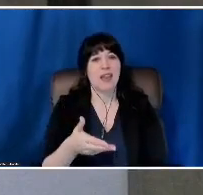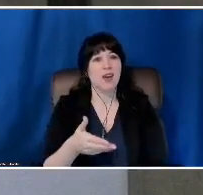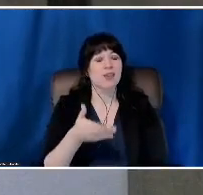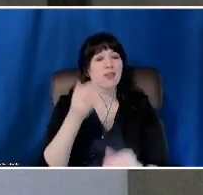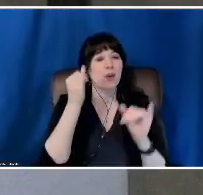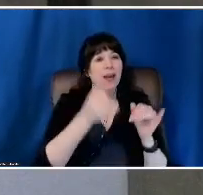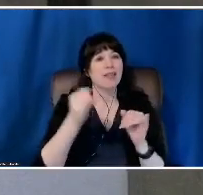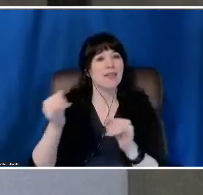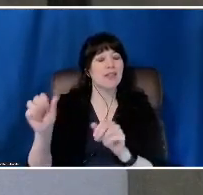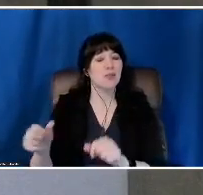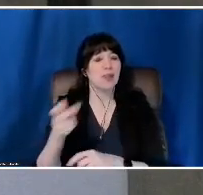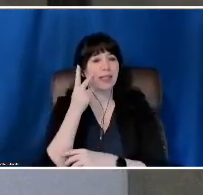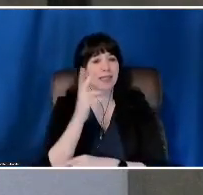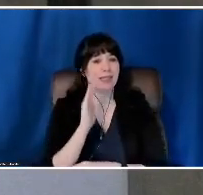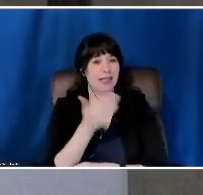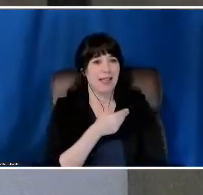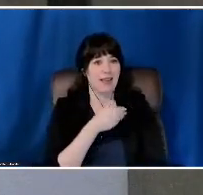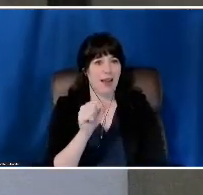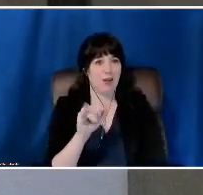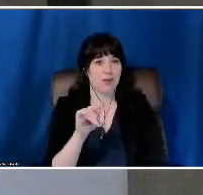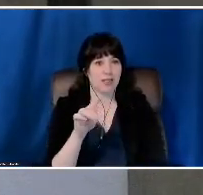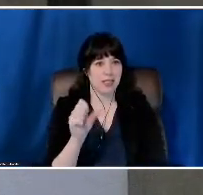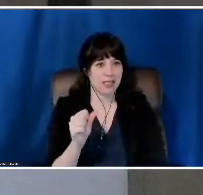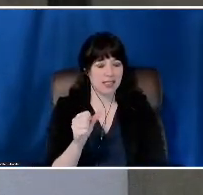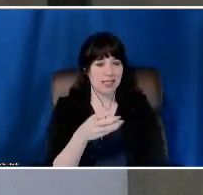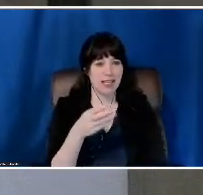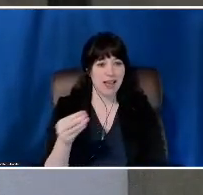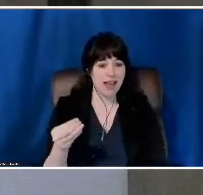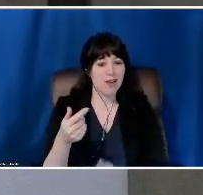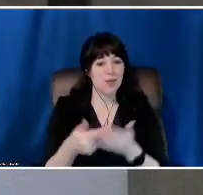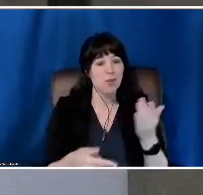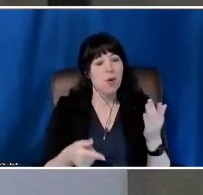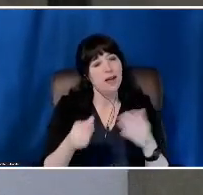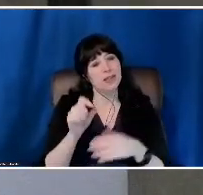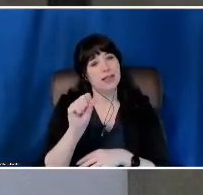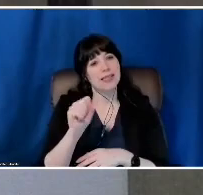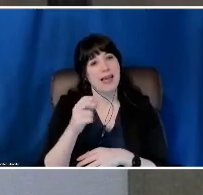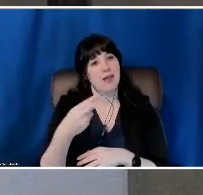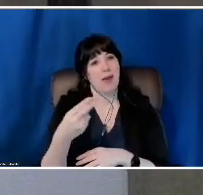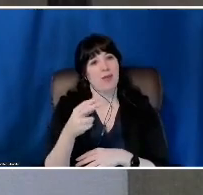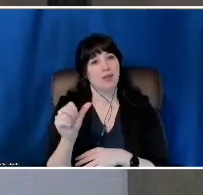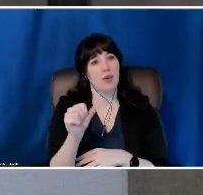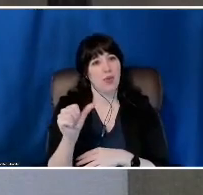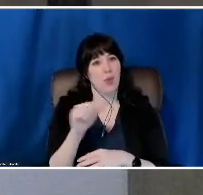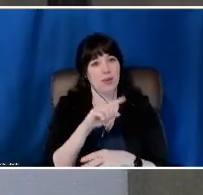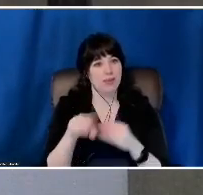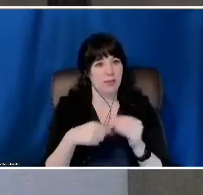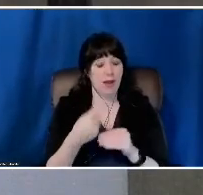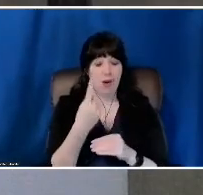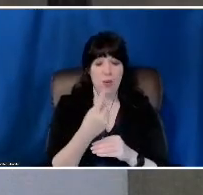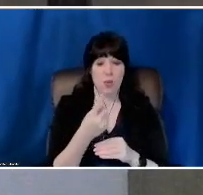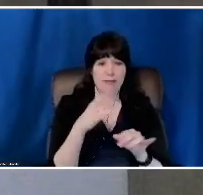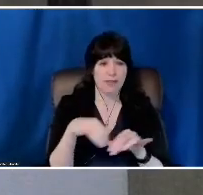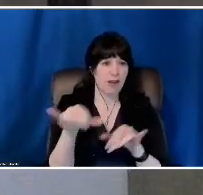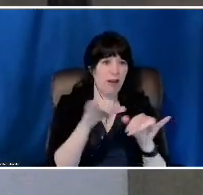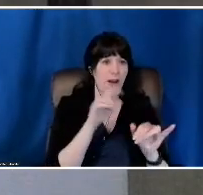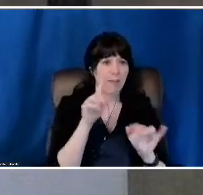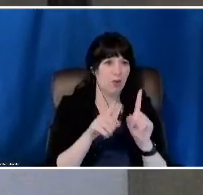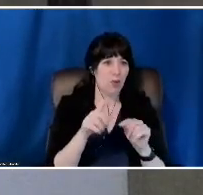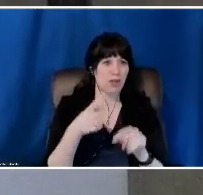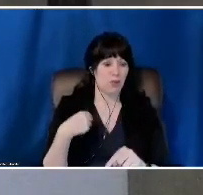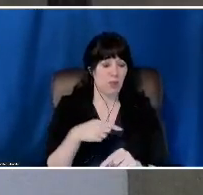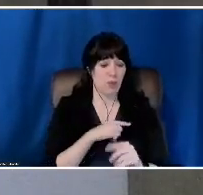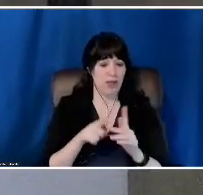see our sites and what the Salem Housing Authority is all about. One of the common questions, obviously, when we start